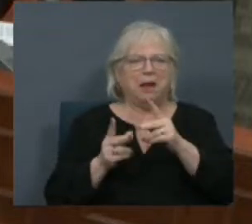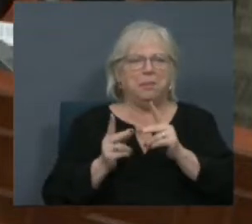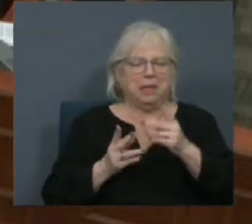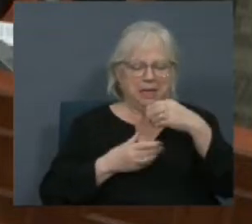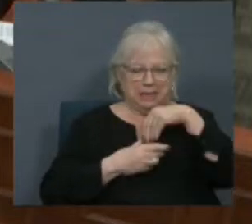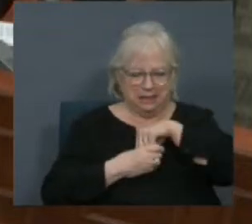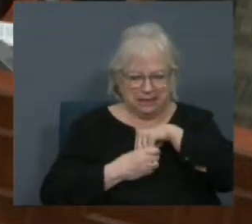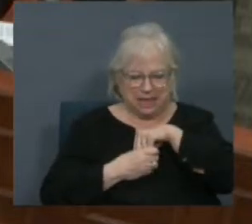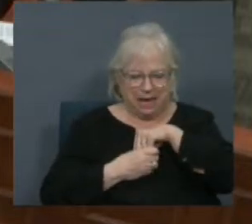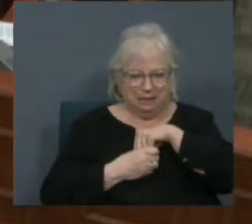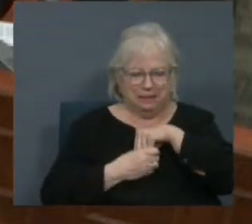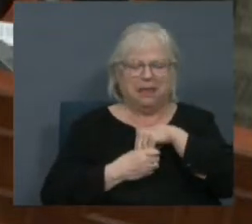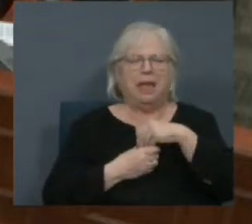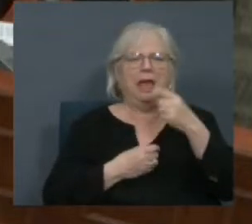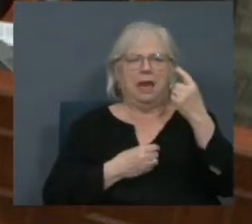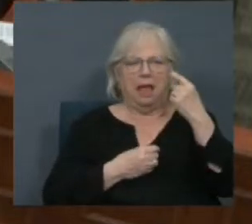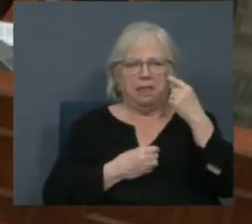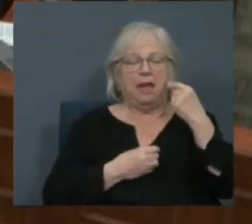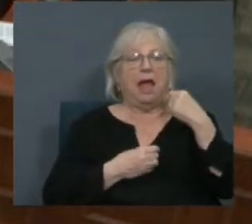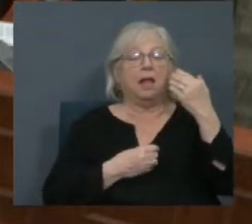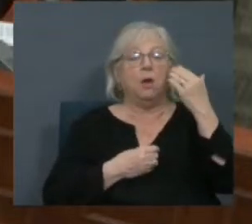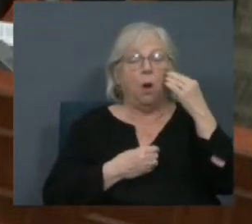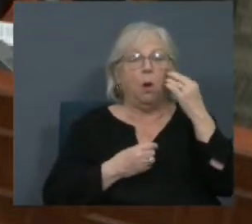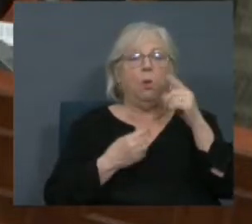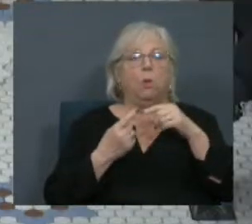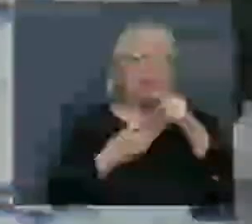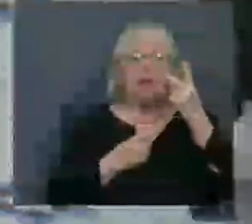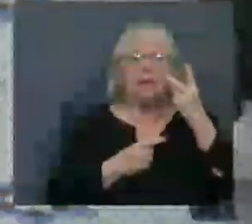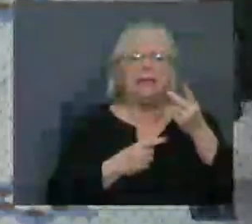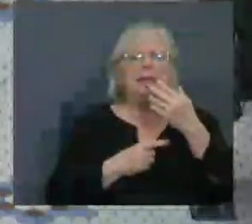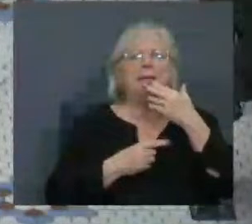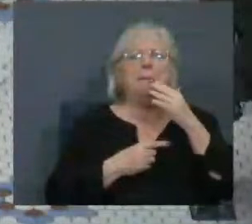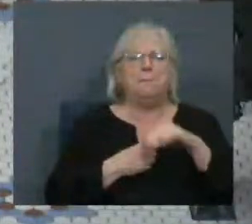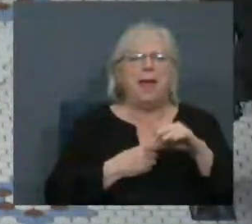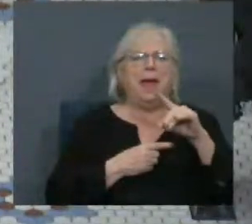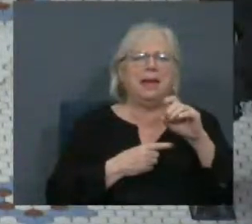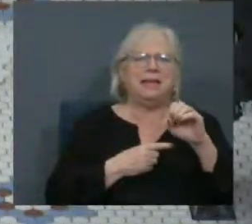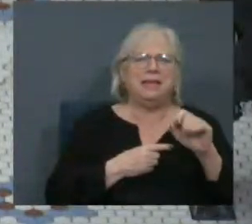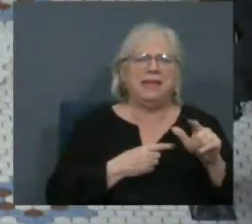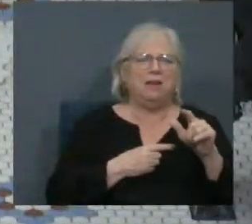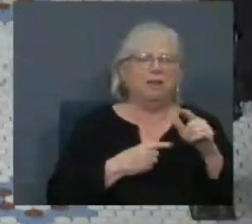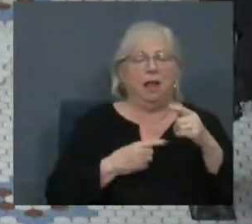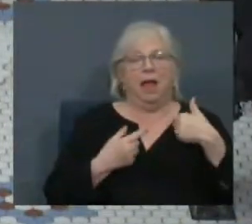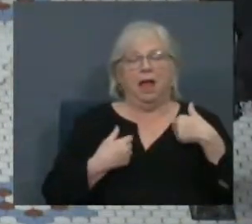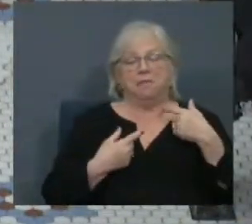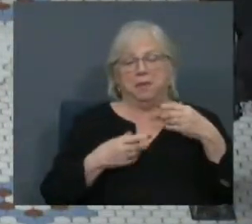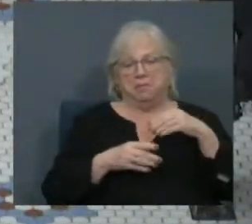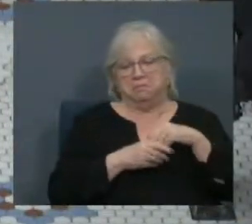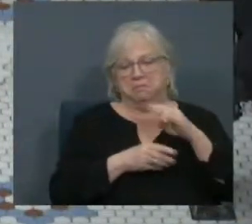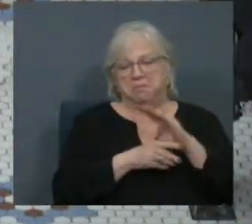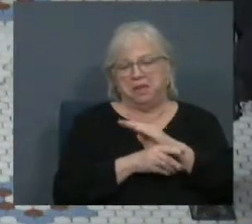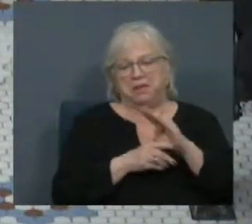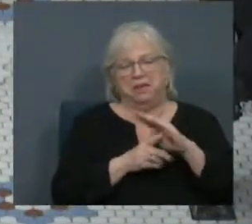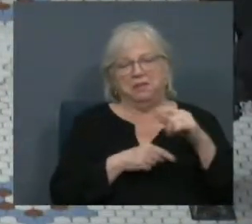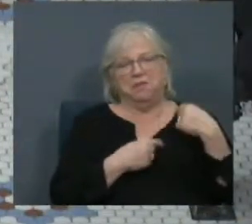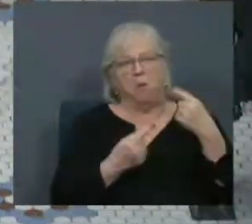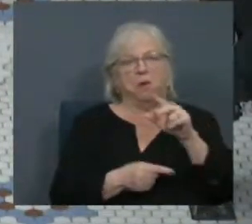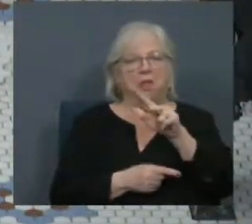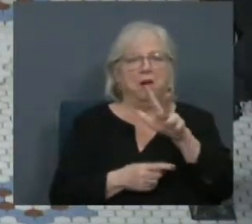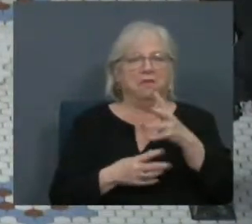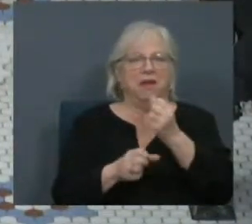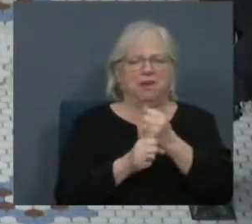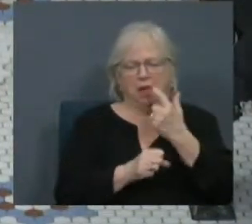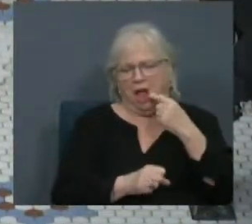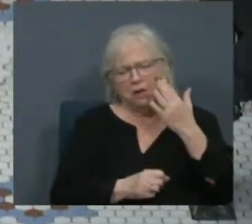think that I know when I see a bad deal. I've been in business for 35 years myself. I know this